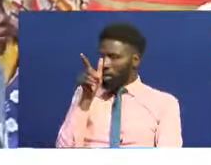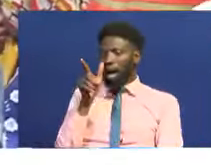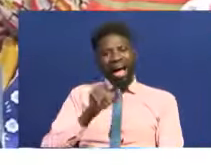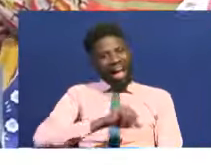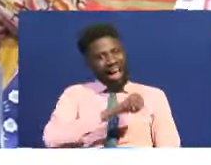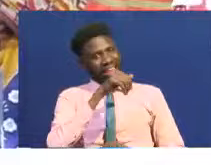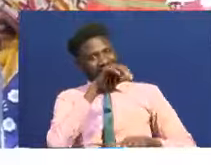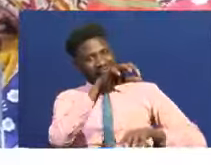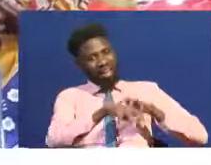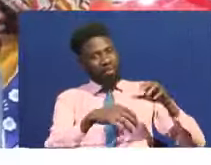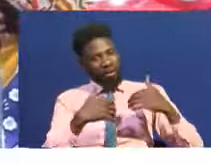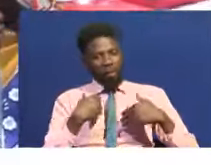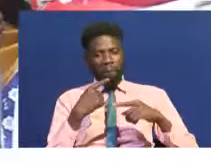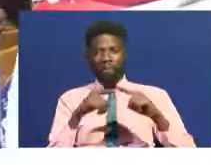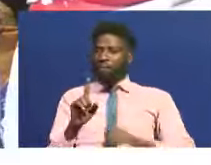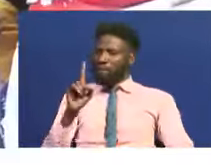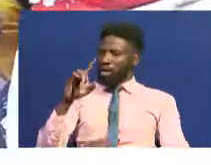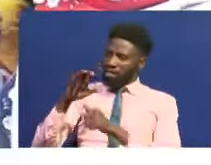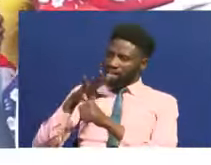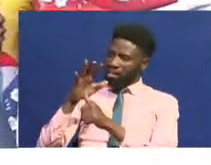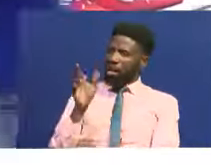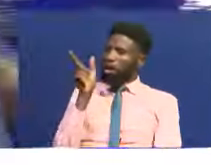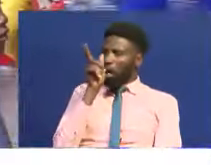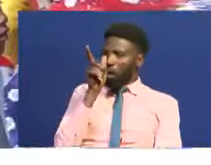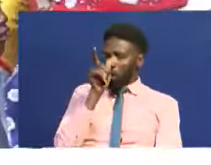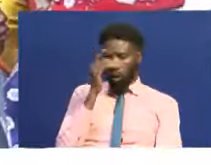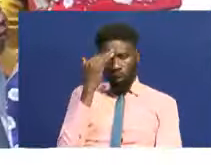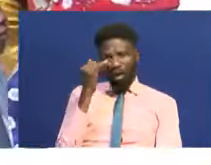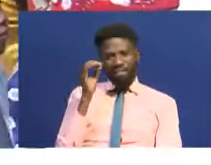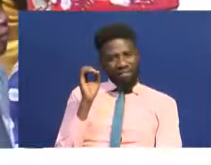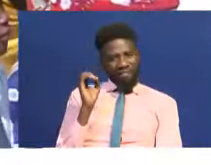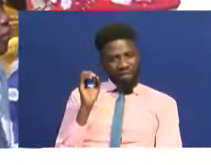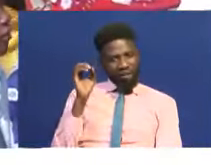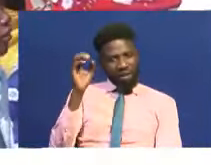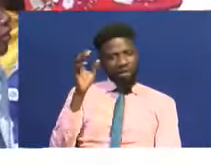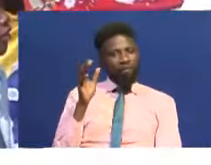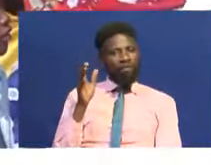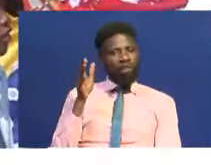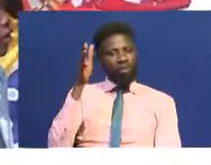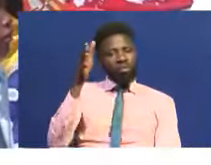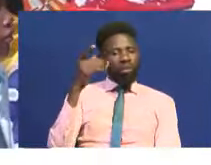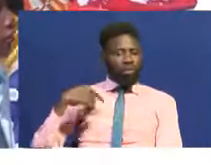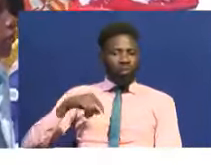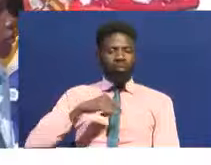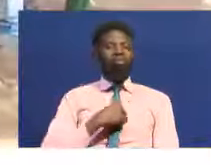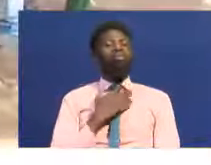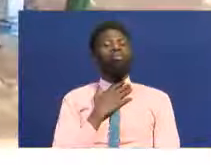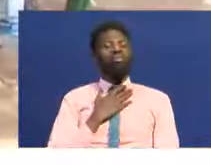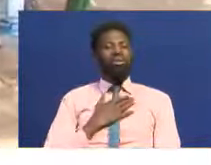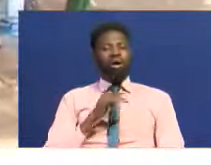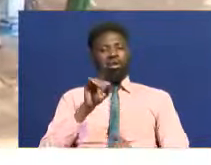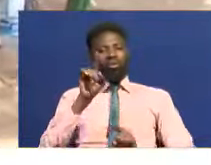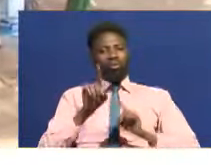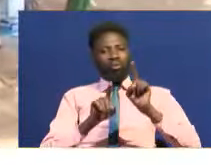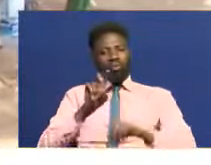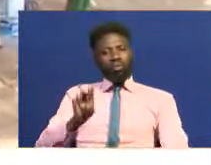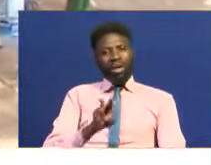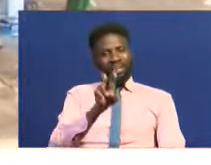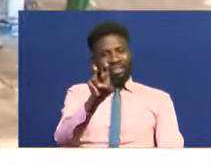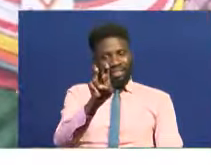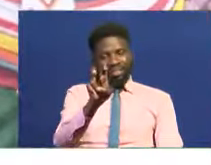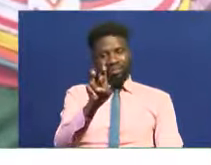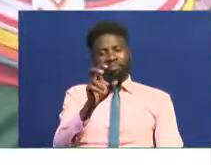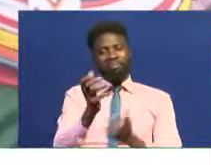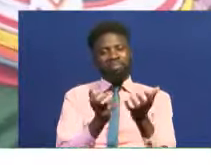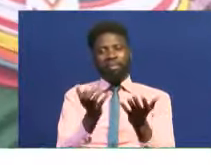hawa kipaumbele, manake siku za uzoni. Tunatarajia tuboreshe hata biashara ya kitalii. Miano also announced